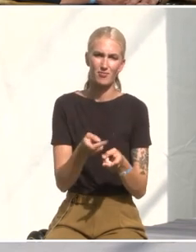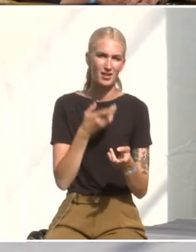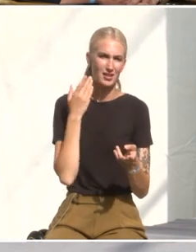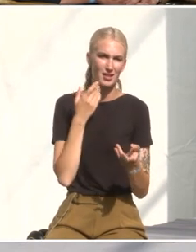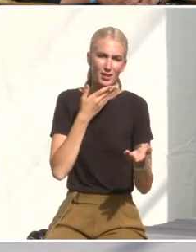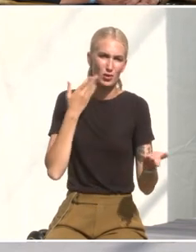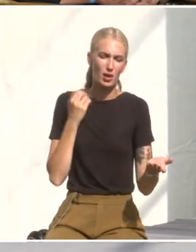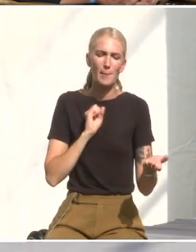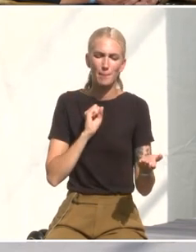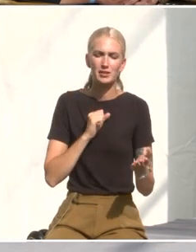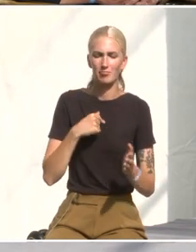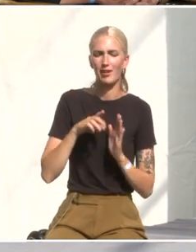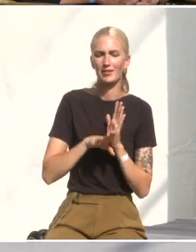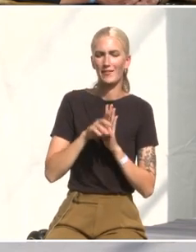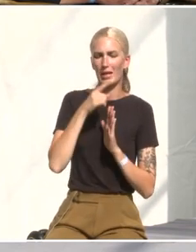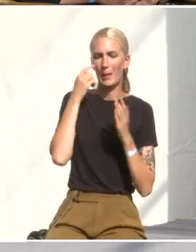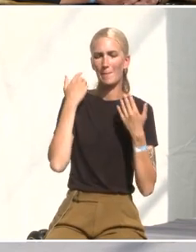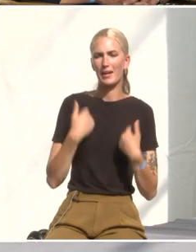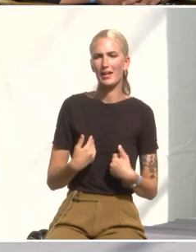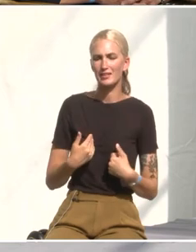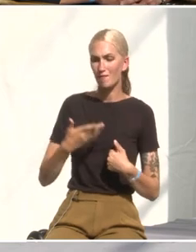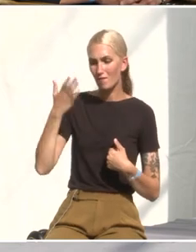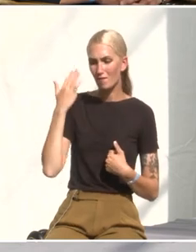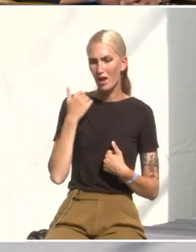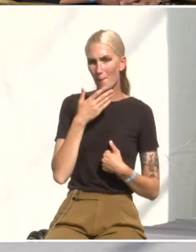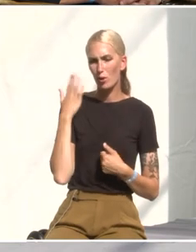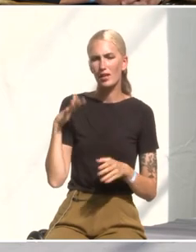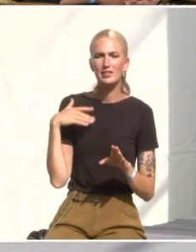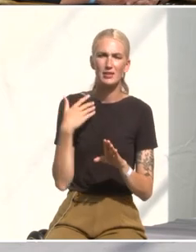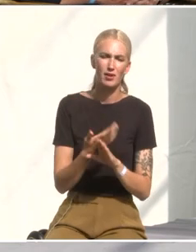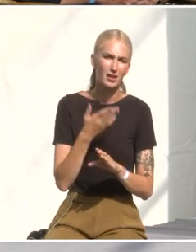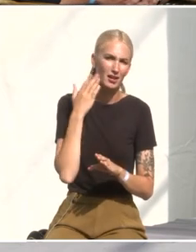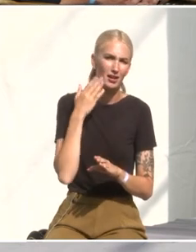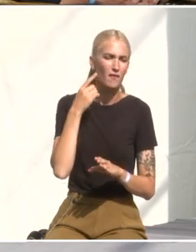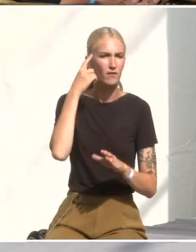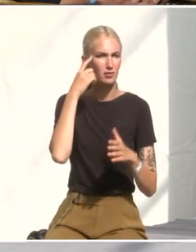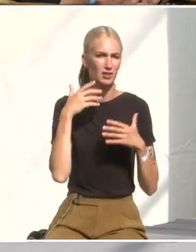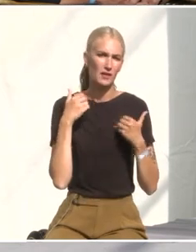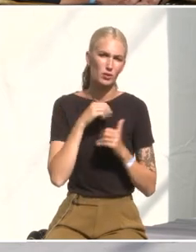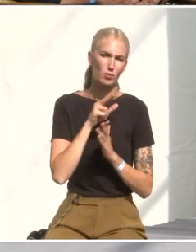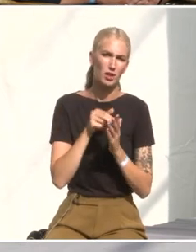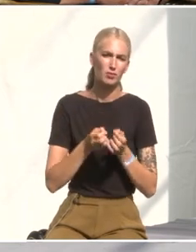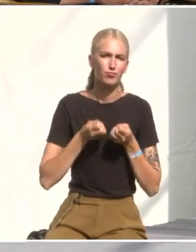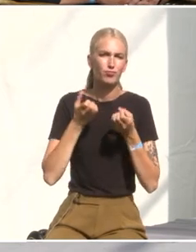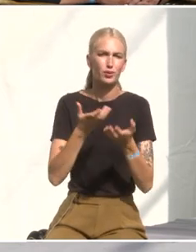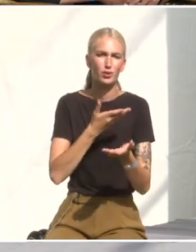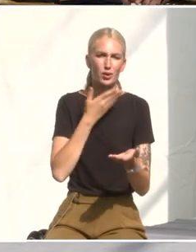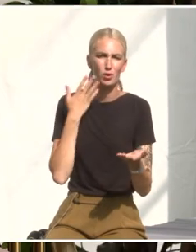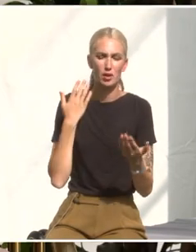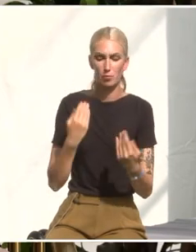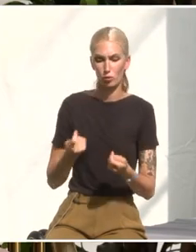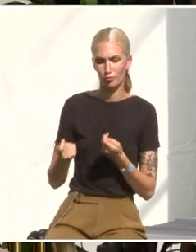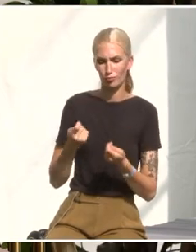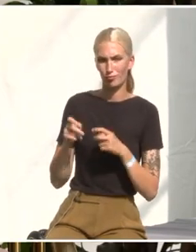role of ordinary man. It wasn't and still is not so easy for me to talk about mental health issues. So moderating this panel is kind